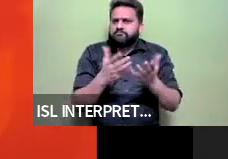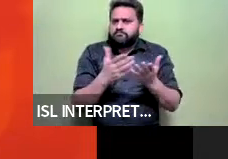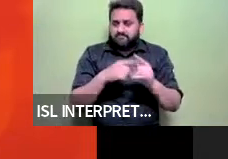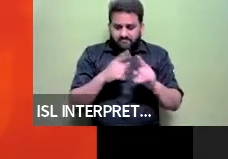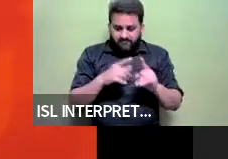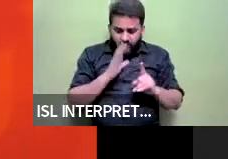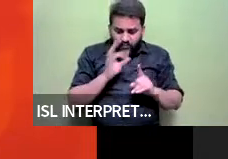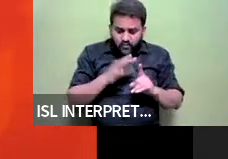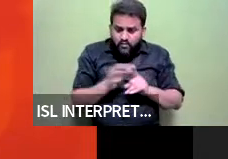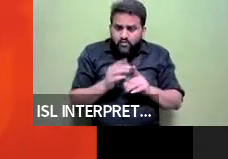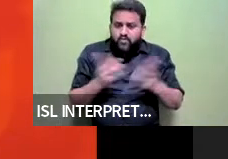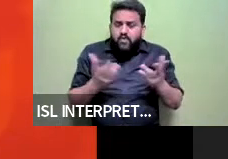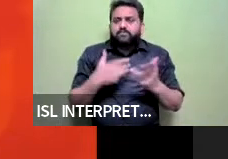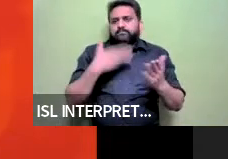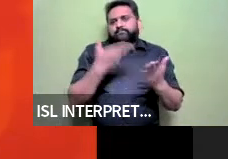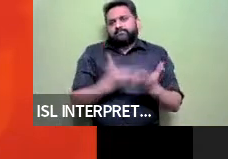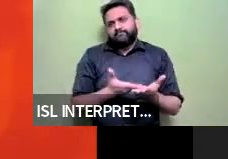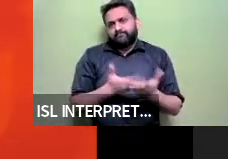you need to do.